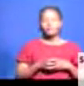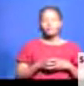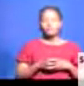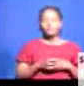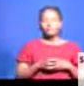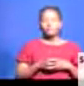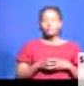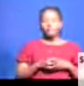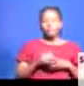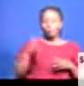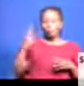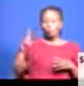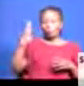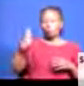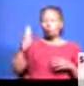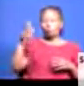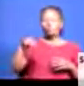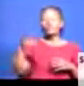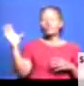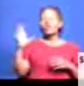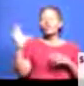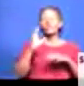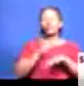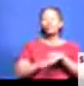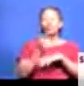The Kenya Union Party candidate garnered